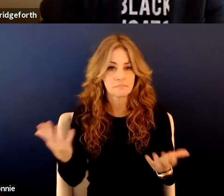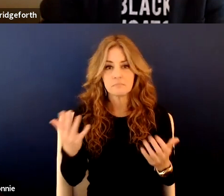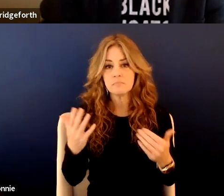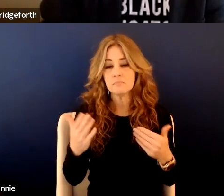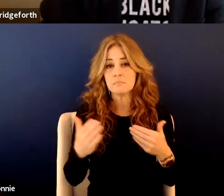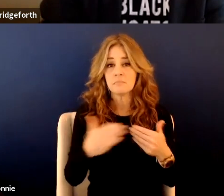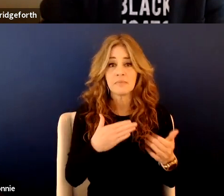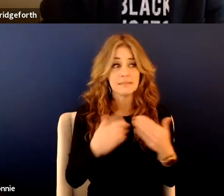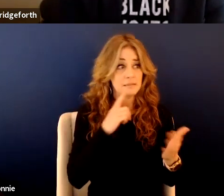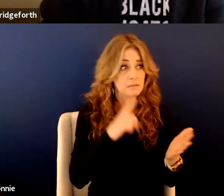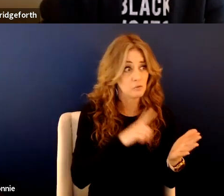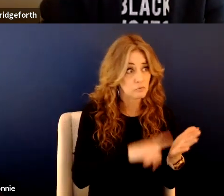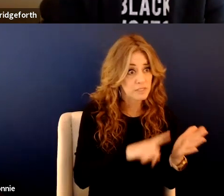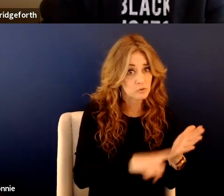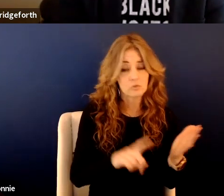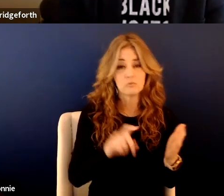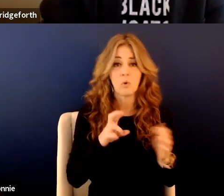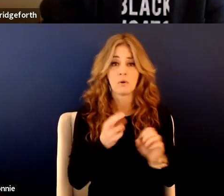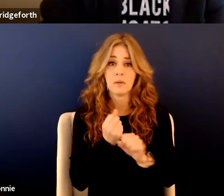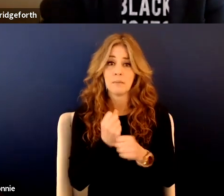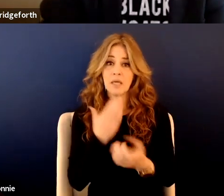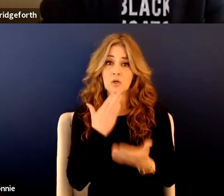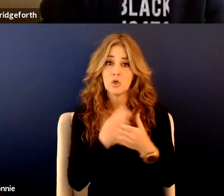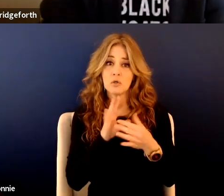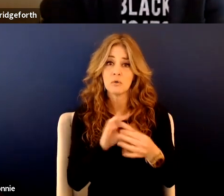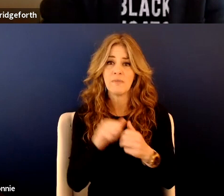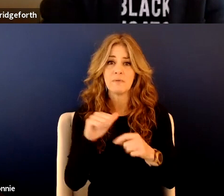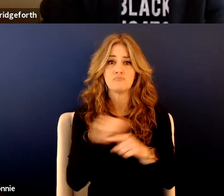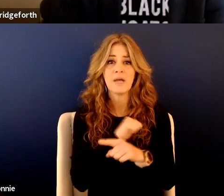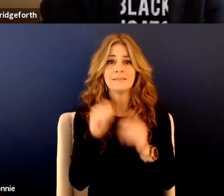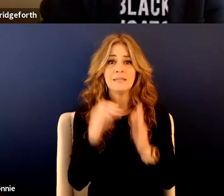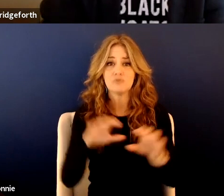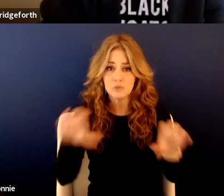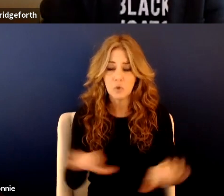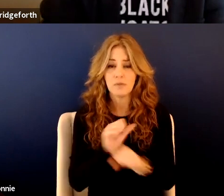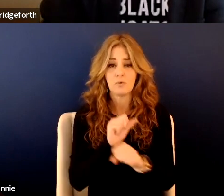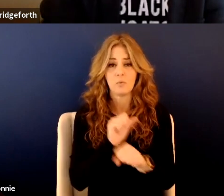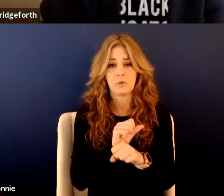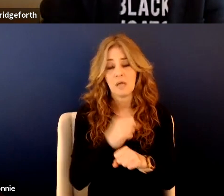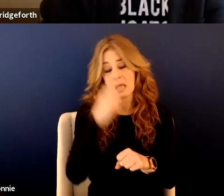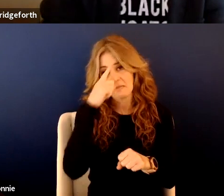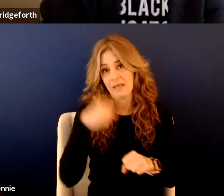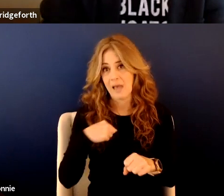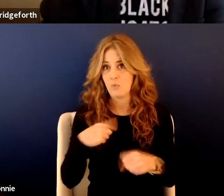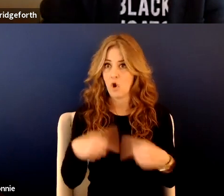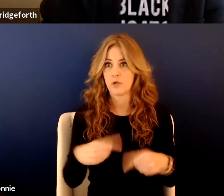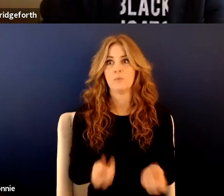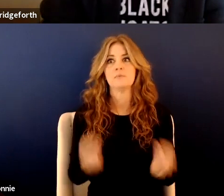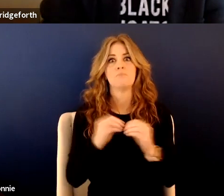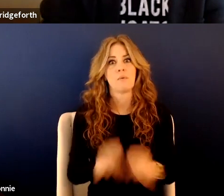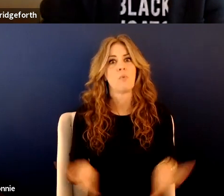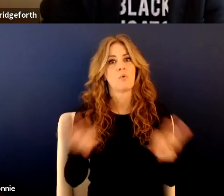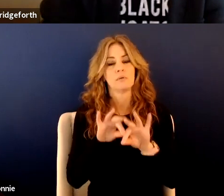at the research, or whether it's just like building relationships with practitioners who are doing this work, which I think I would argue is even more important.